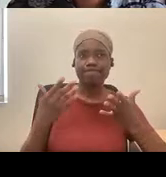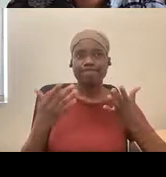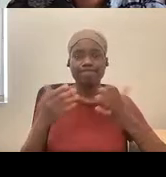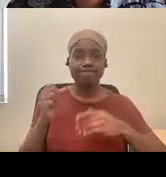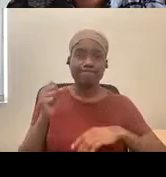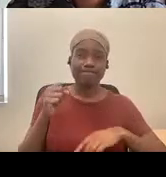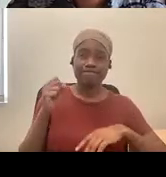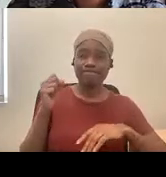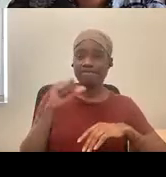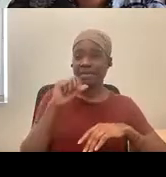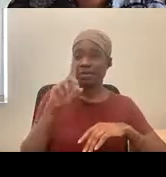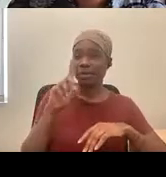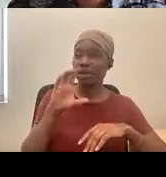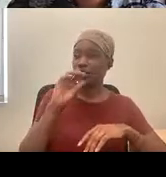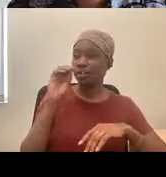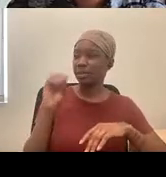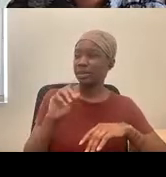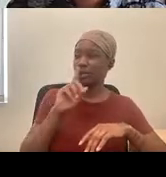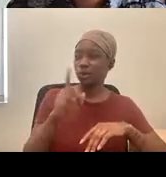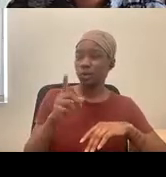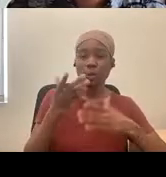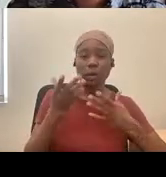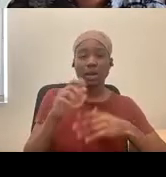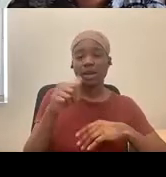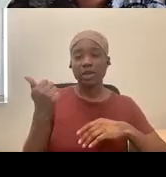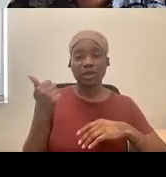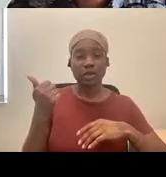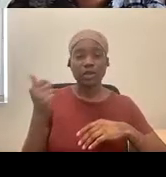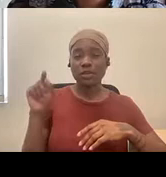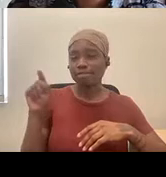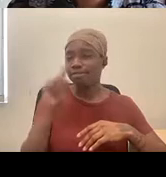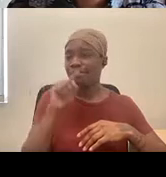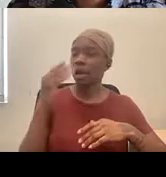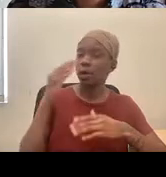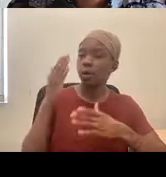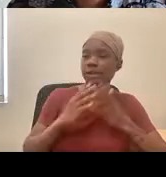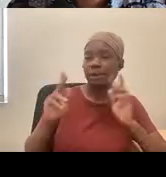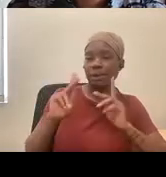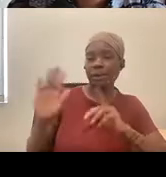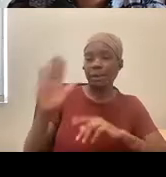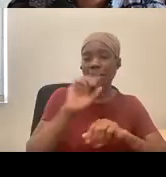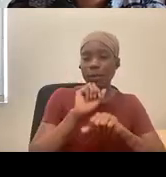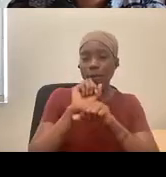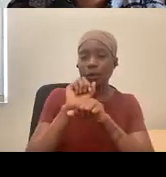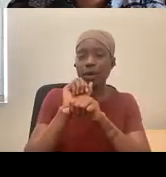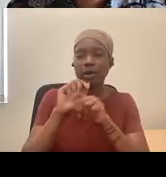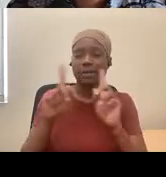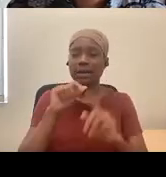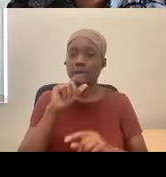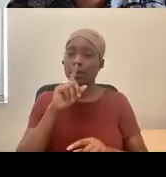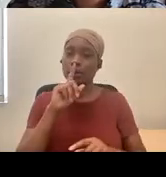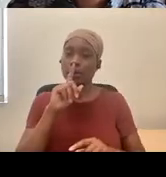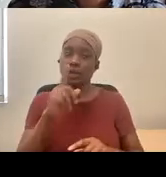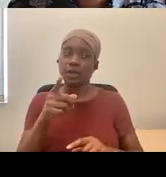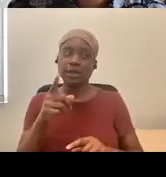I'm not 100% sure what some of the other, like I know of people's work and I don't know how much there's like a legal